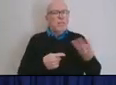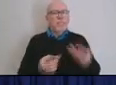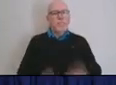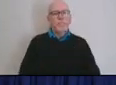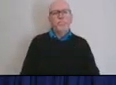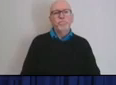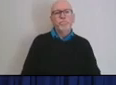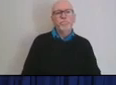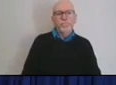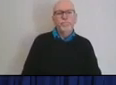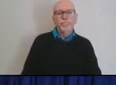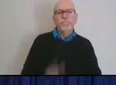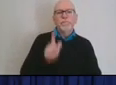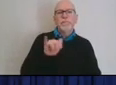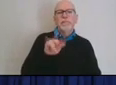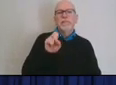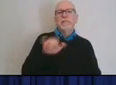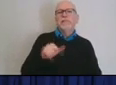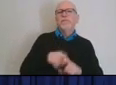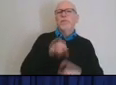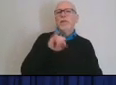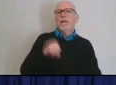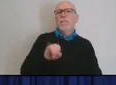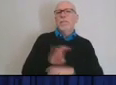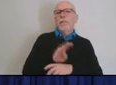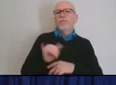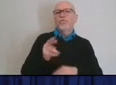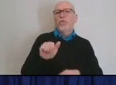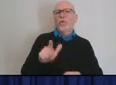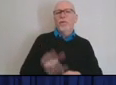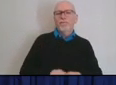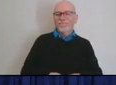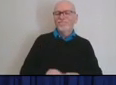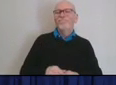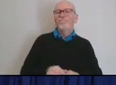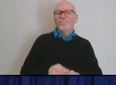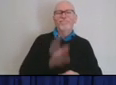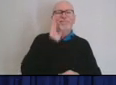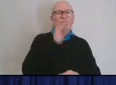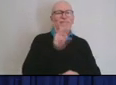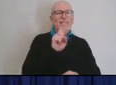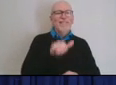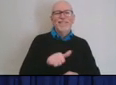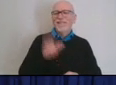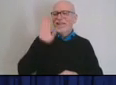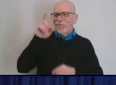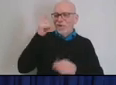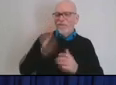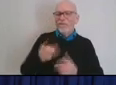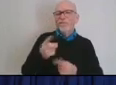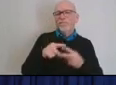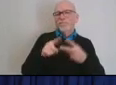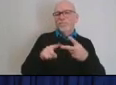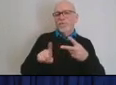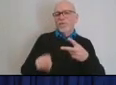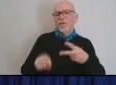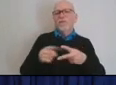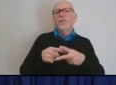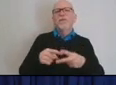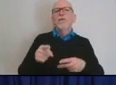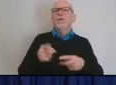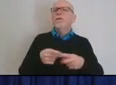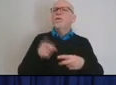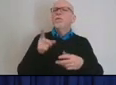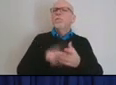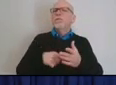with the Indianapolis Business Journal. Afternoon, Lindsay. Good afternoon, Governor. A couple questions. First, what was the cost